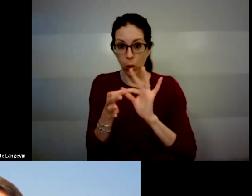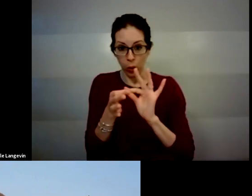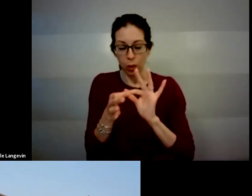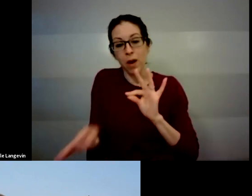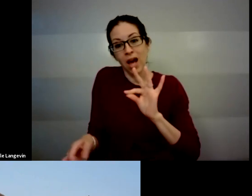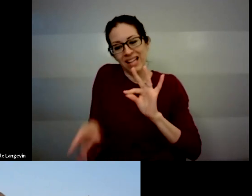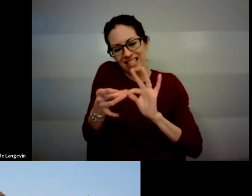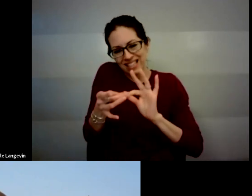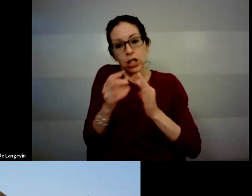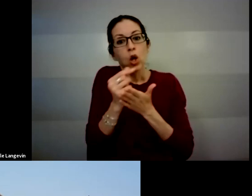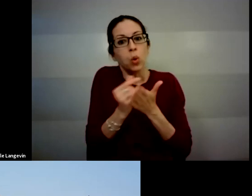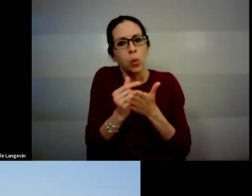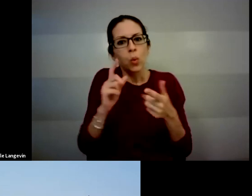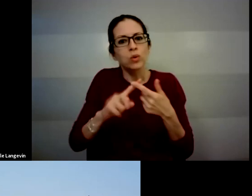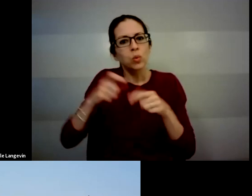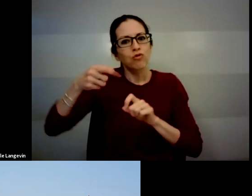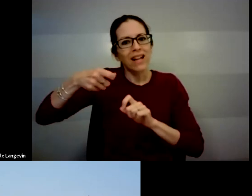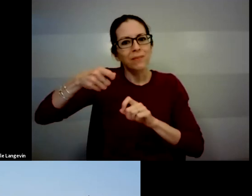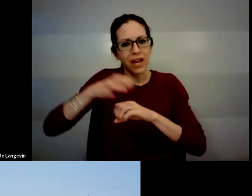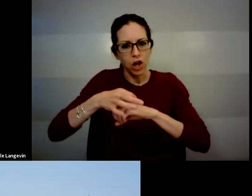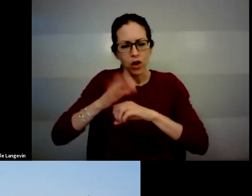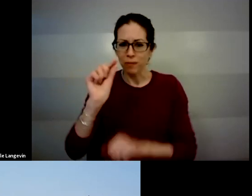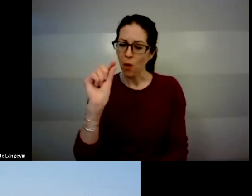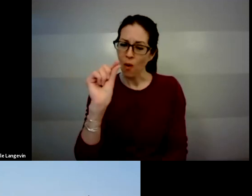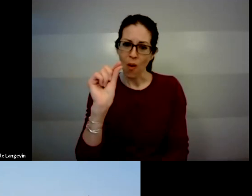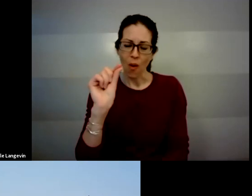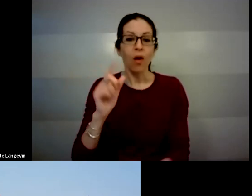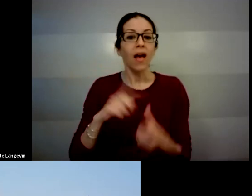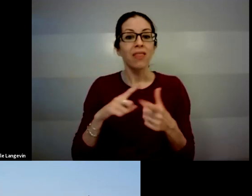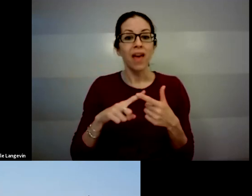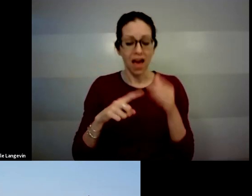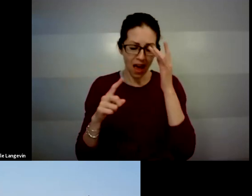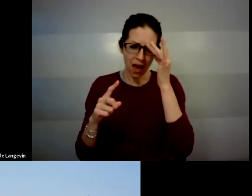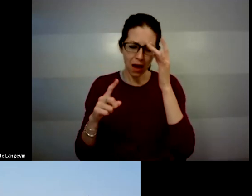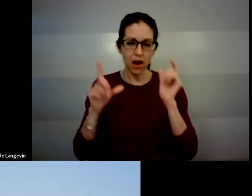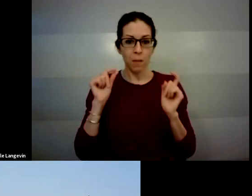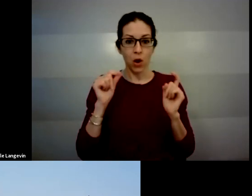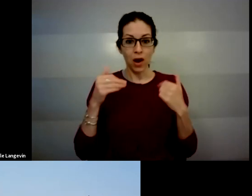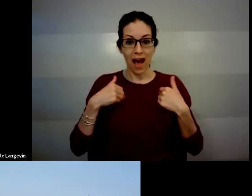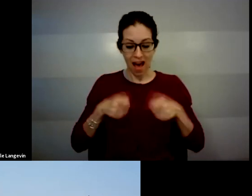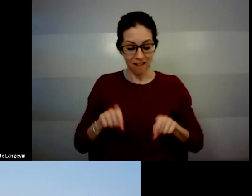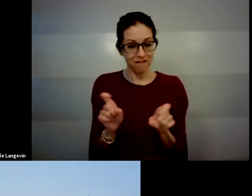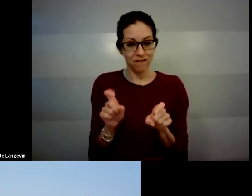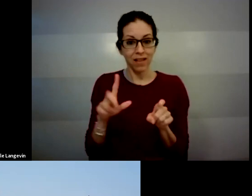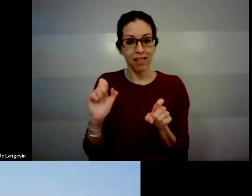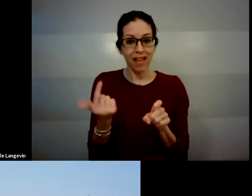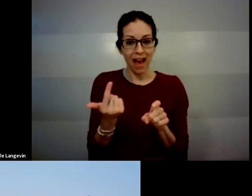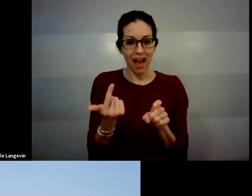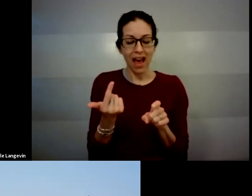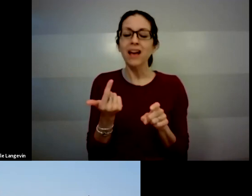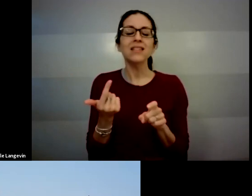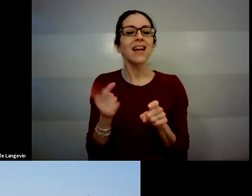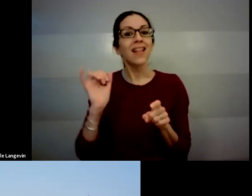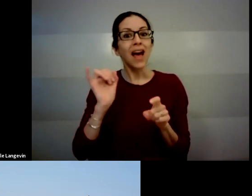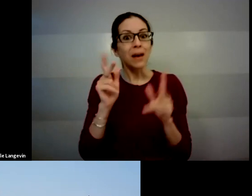to the ground, the legs of the birds. So just like us, birds have legs, and then their stomach or waist area is a little bit skinnier. So